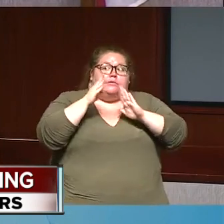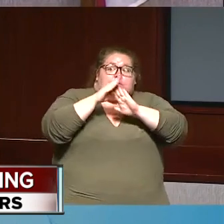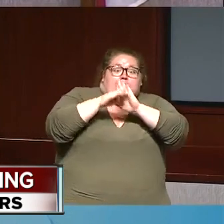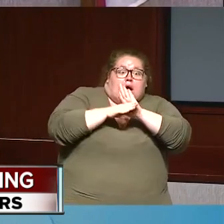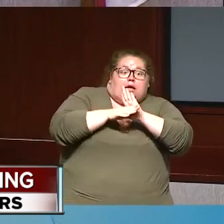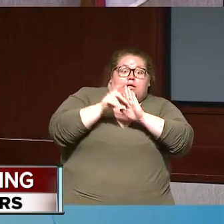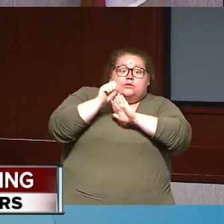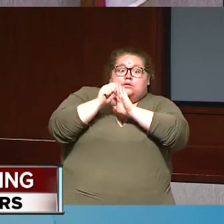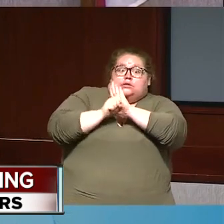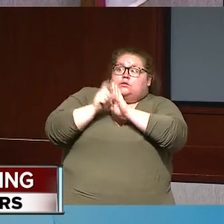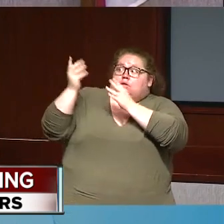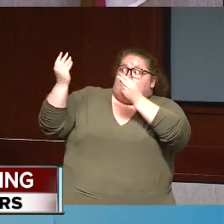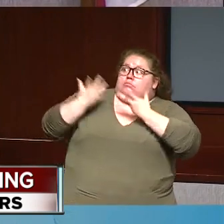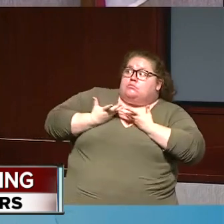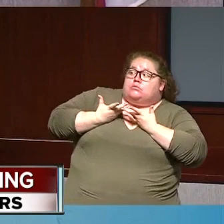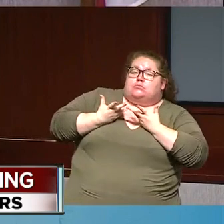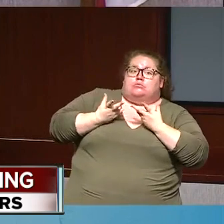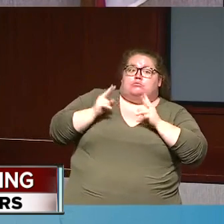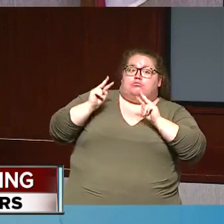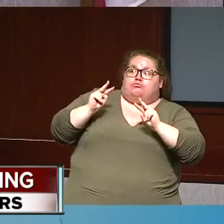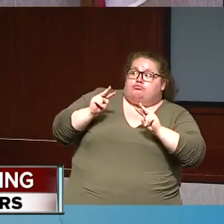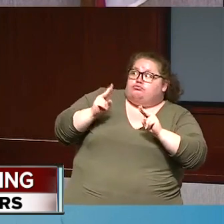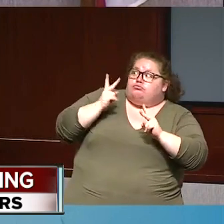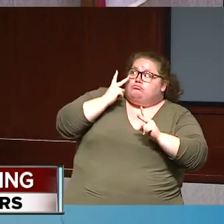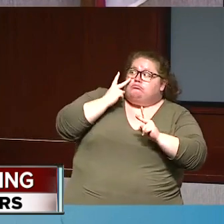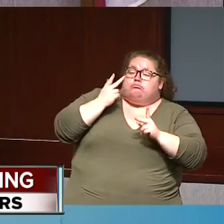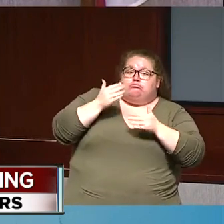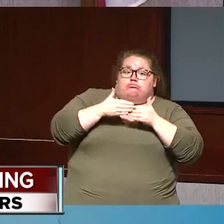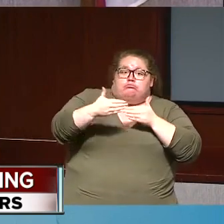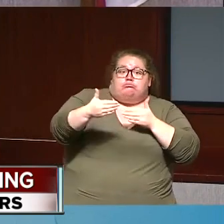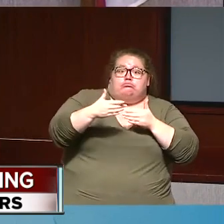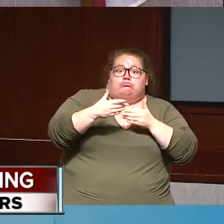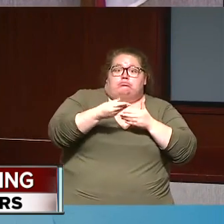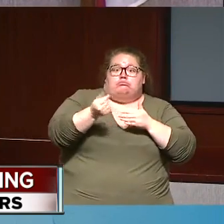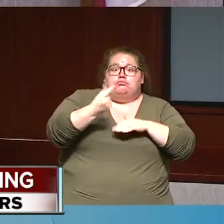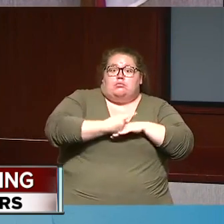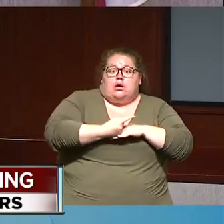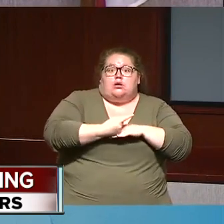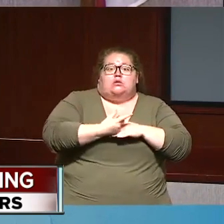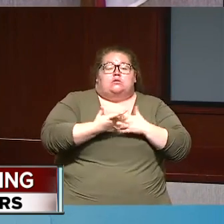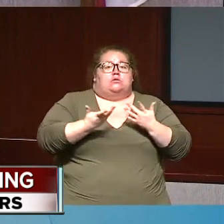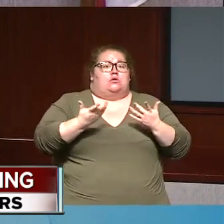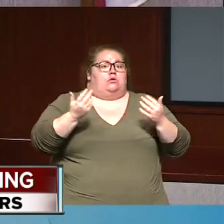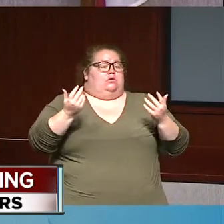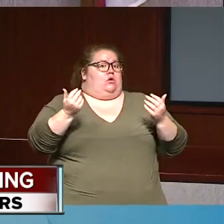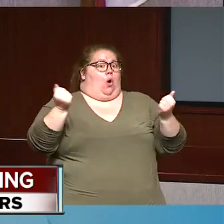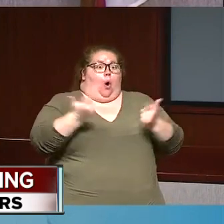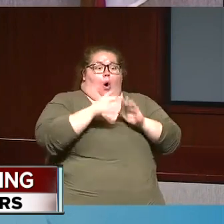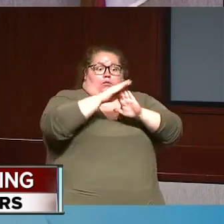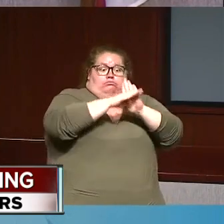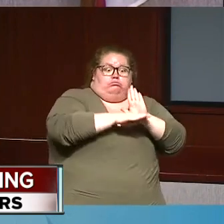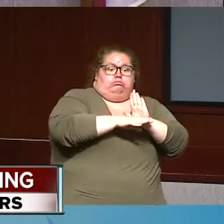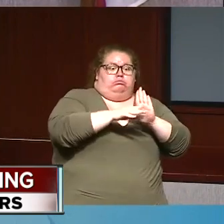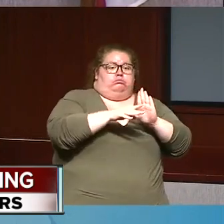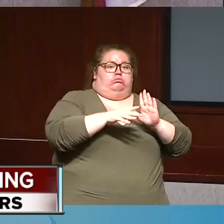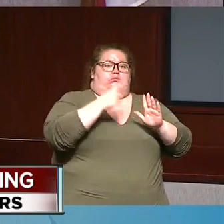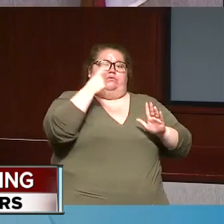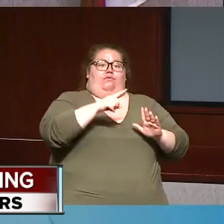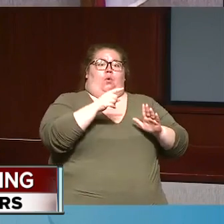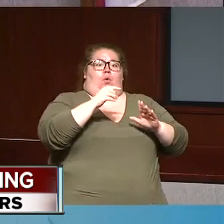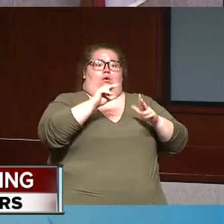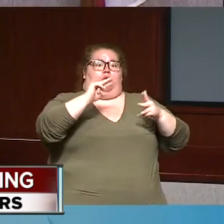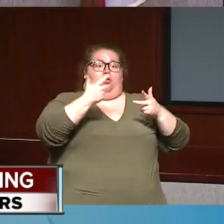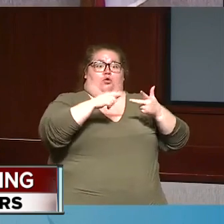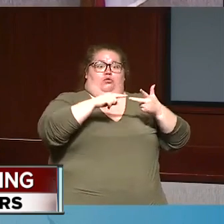out. It may not be all of the guidance for stage 3 businesses all at once. It may